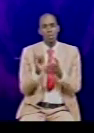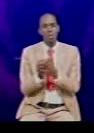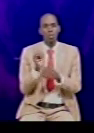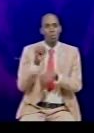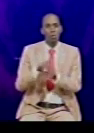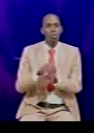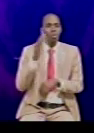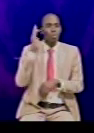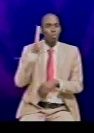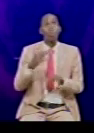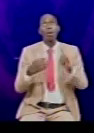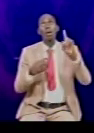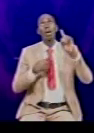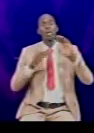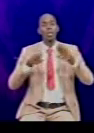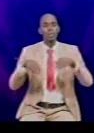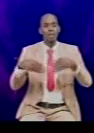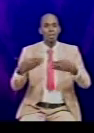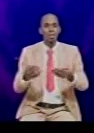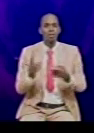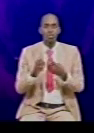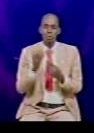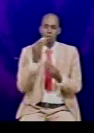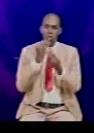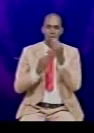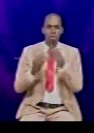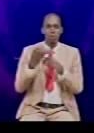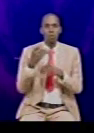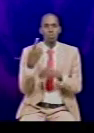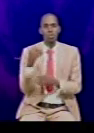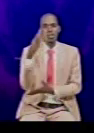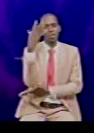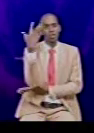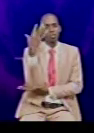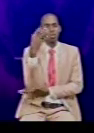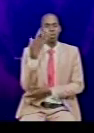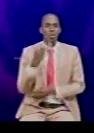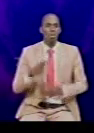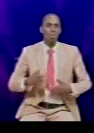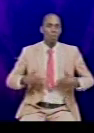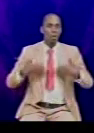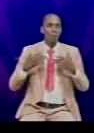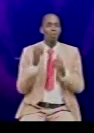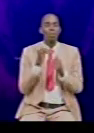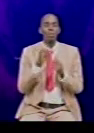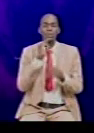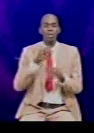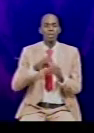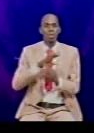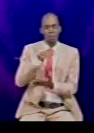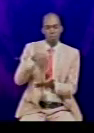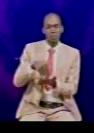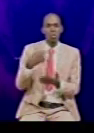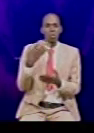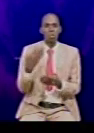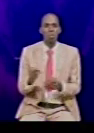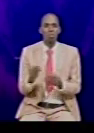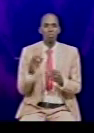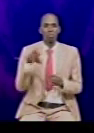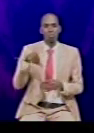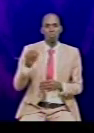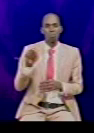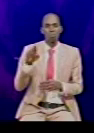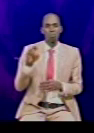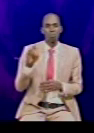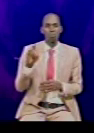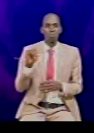will I give to eat of the tree of life, which is in the midst of the paradise of God, to